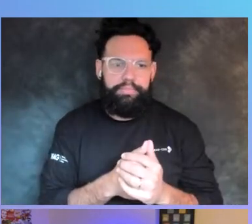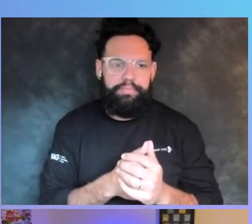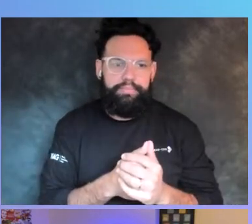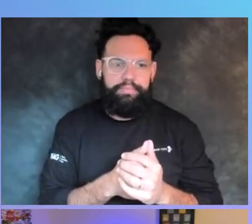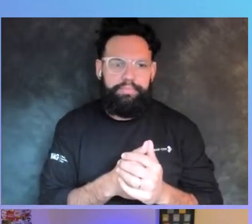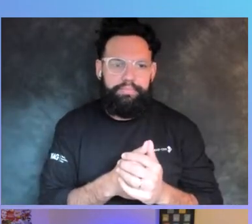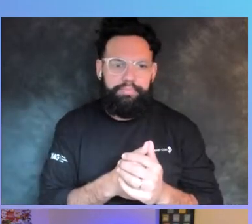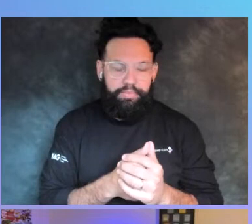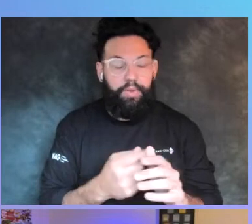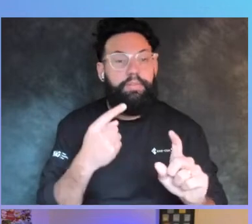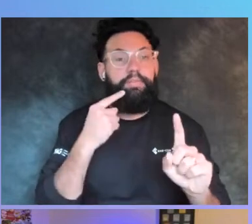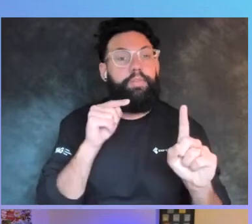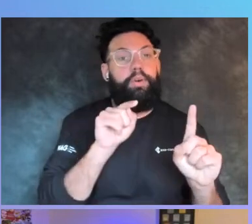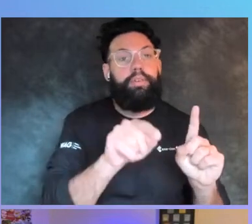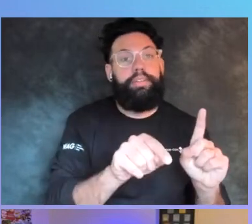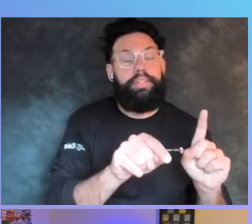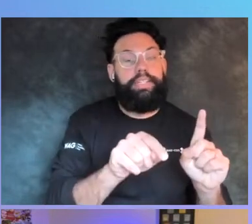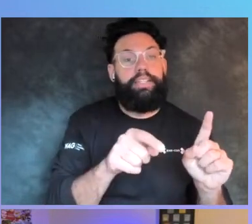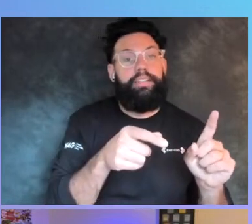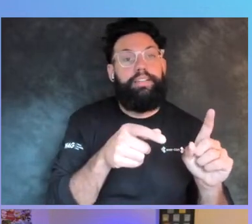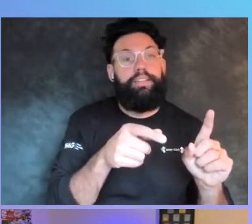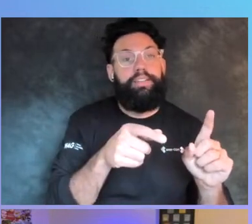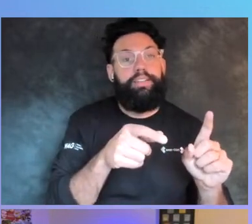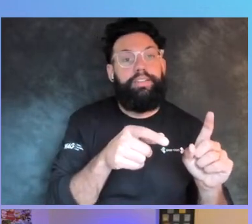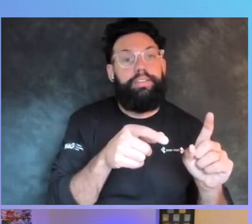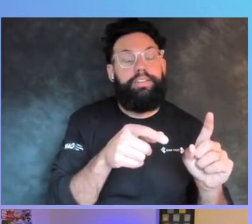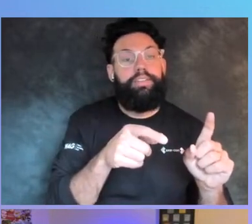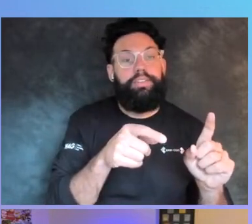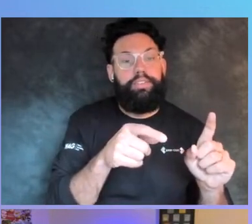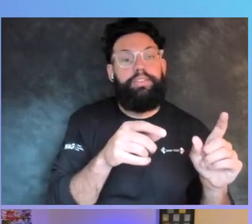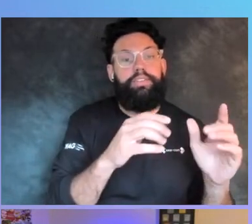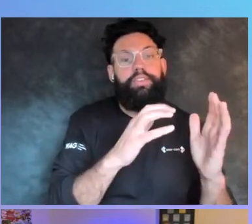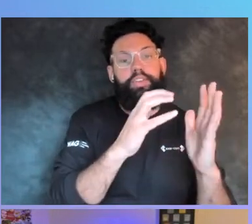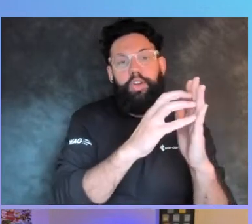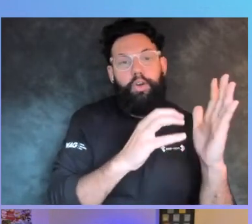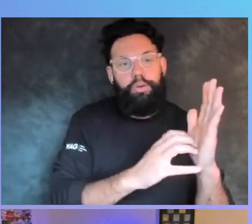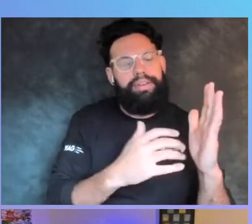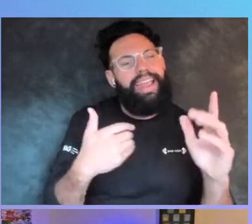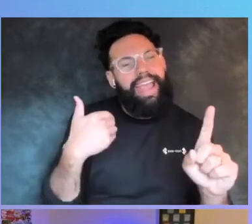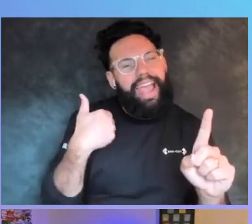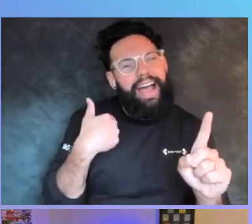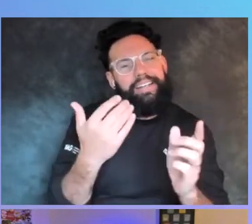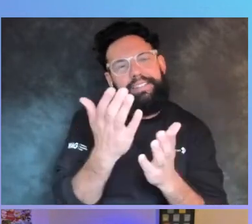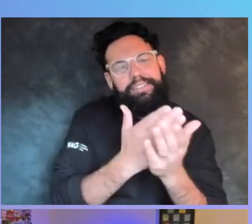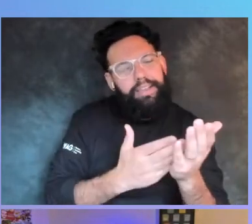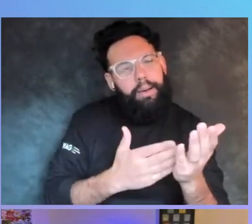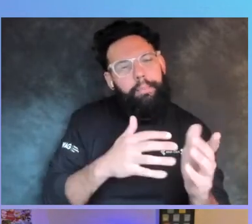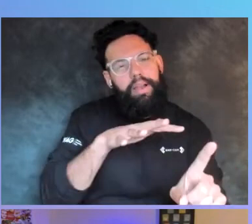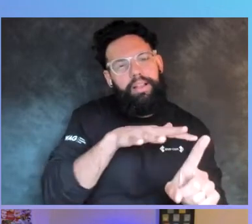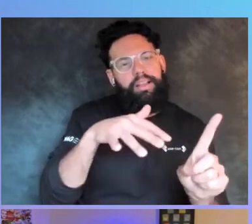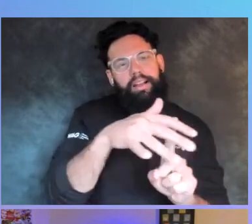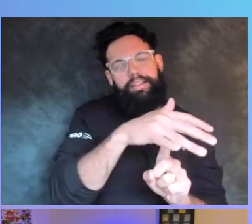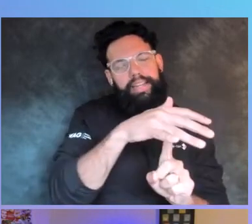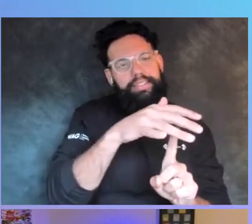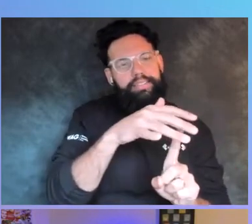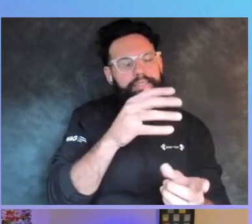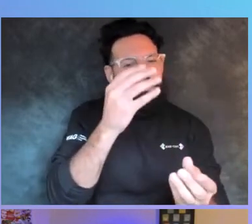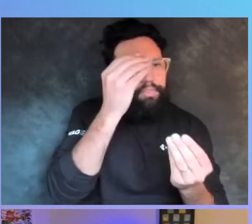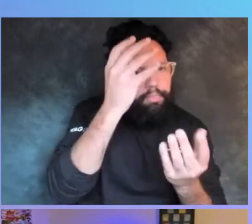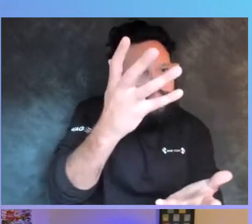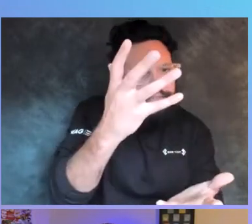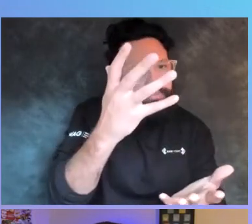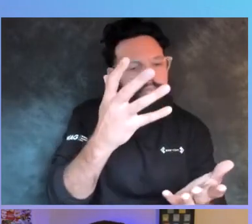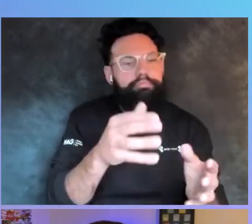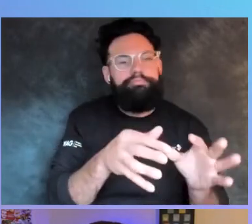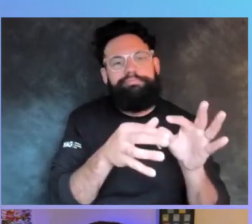on for this code is that there's some context clues in here. There's some information within the class that's indicating that